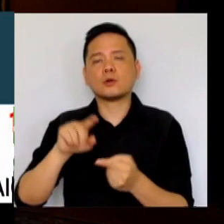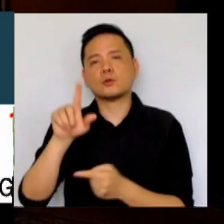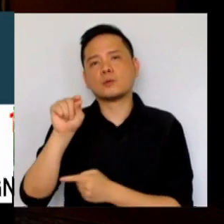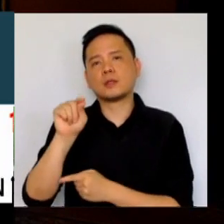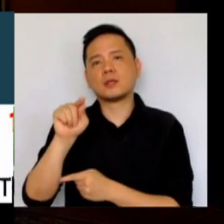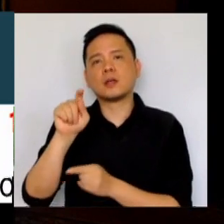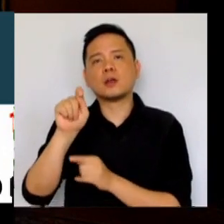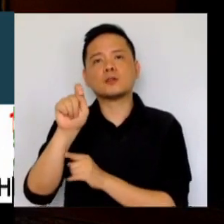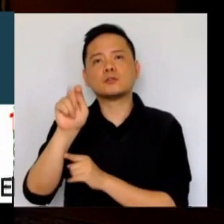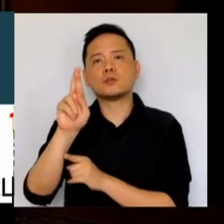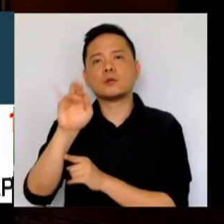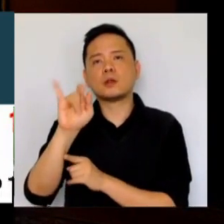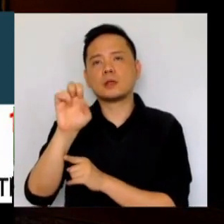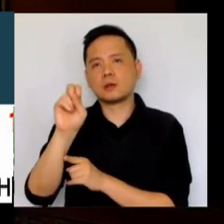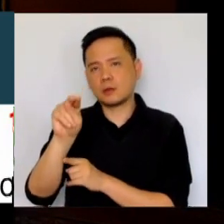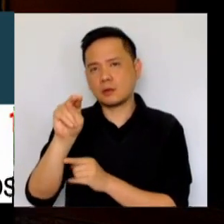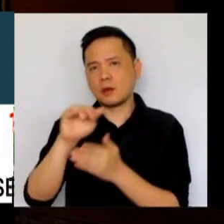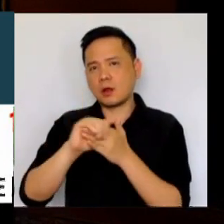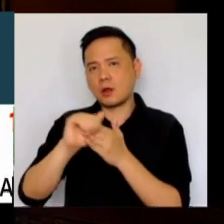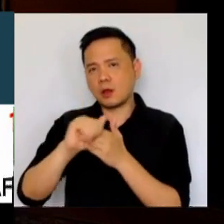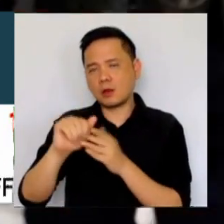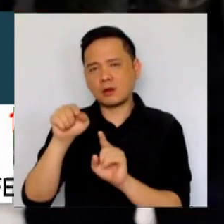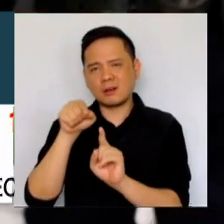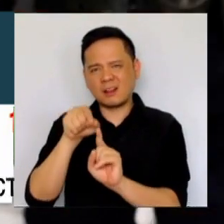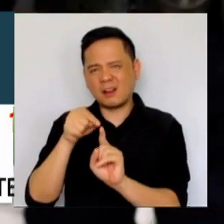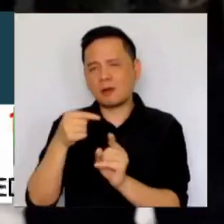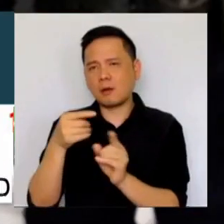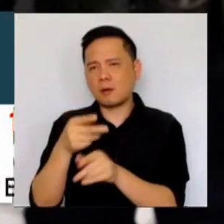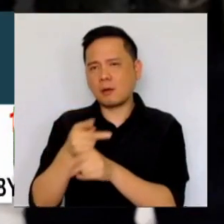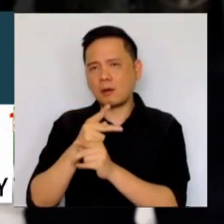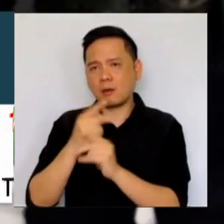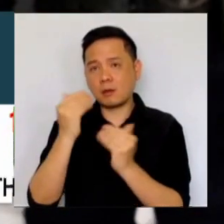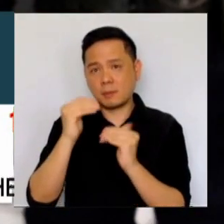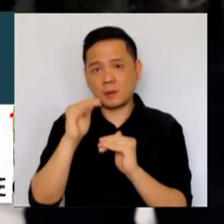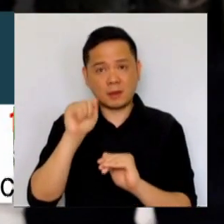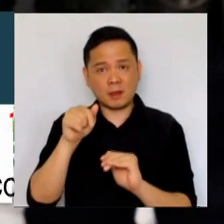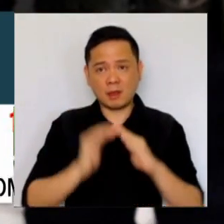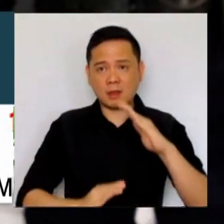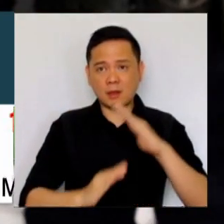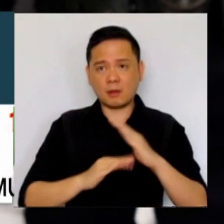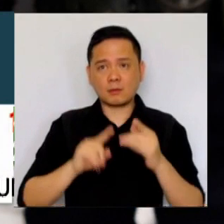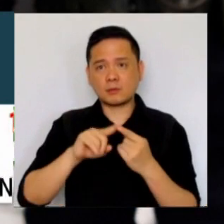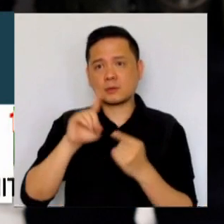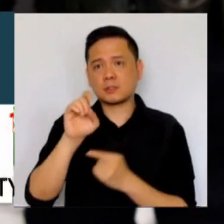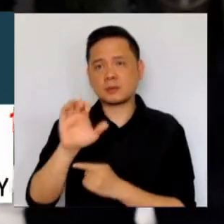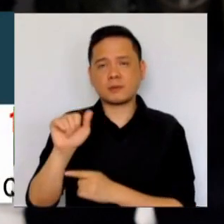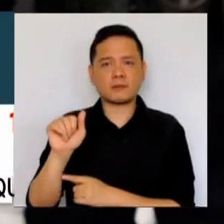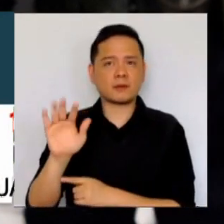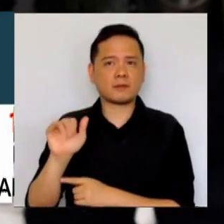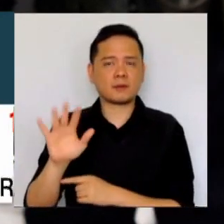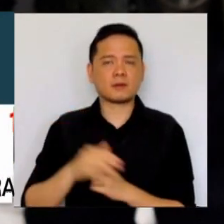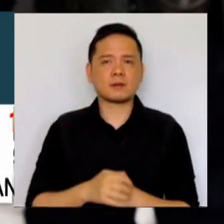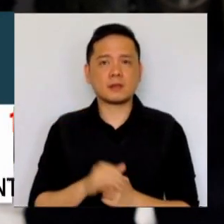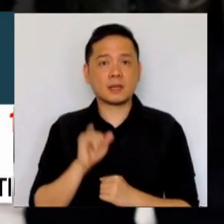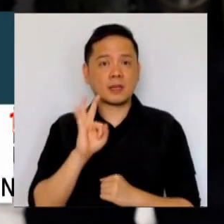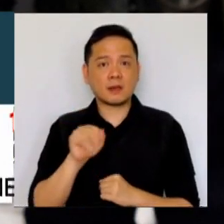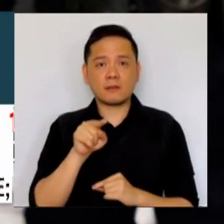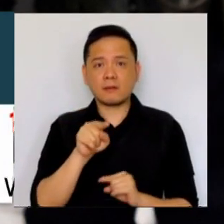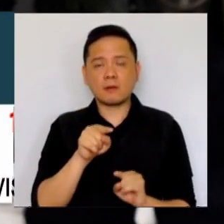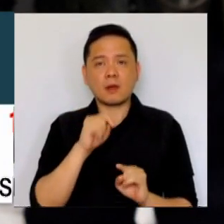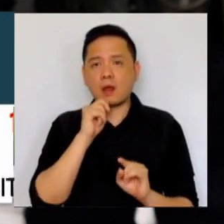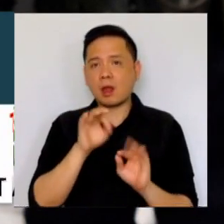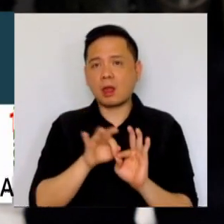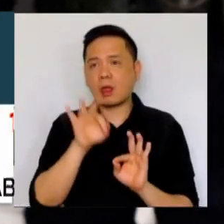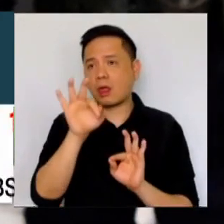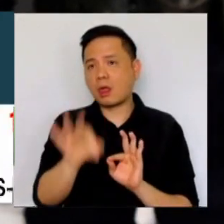Department projects the government would reach this limit by December 15. Failure to extend or lift the limit in time could trigger